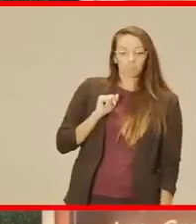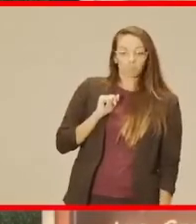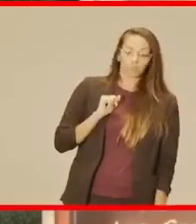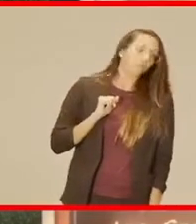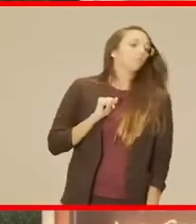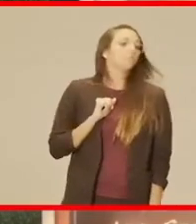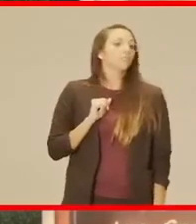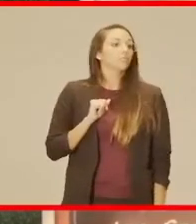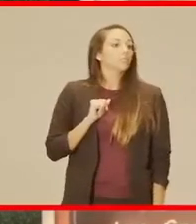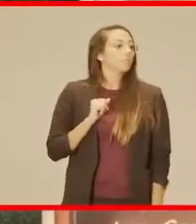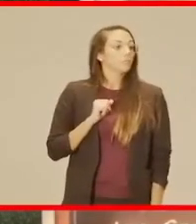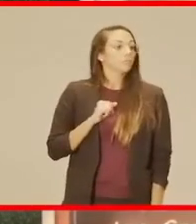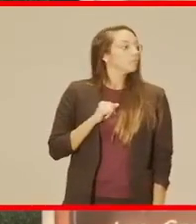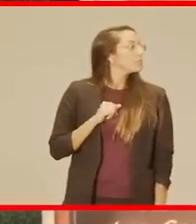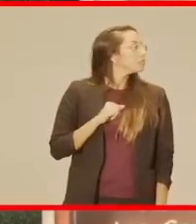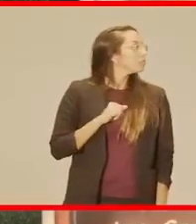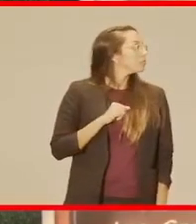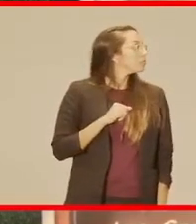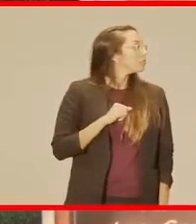Do you have anything to share?